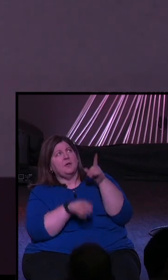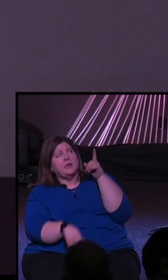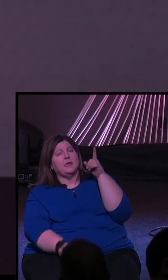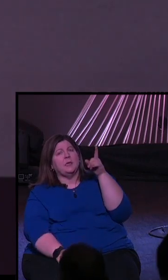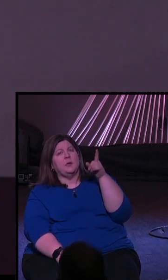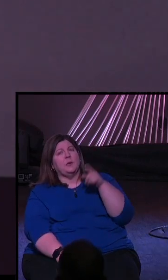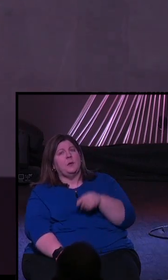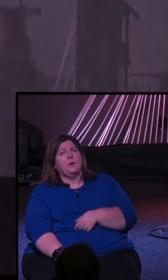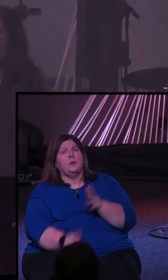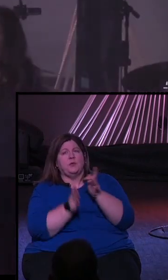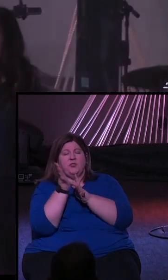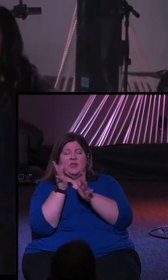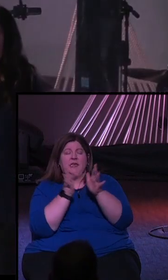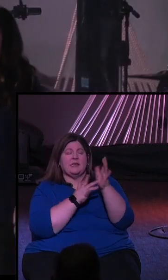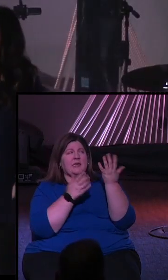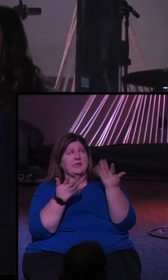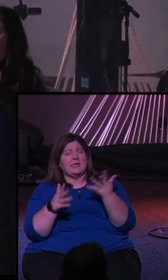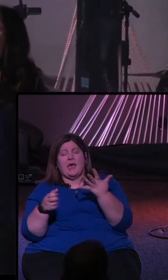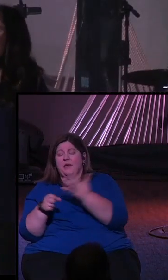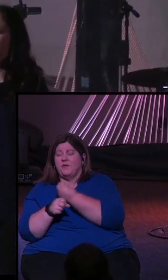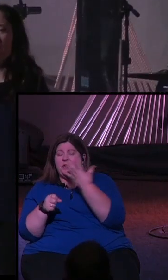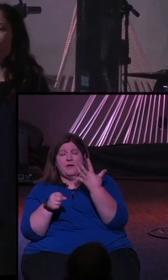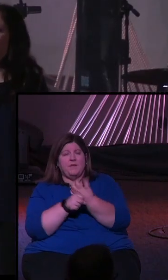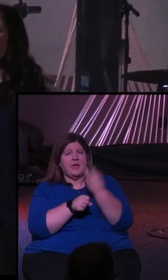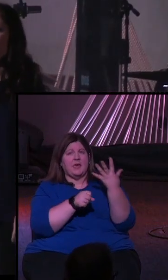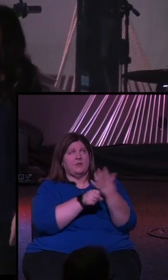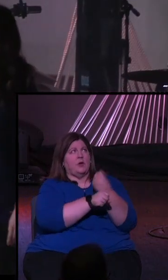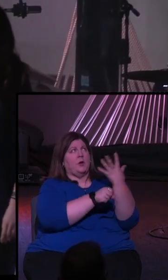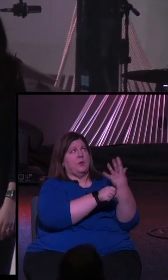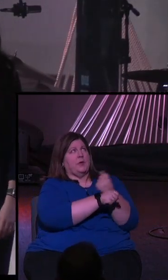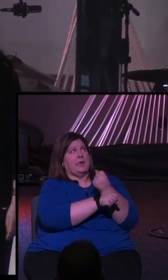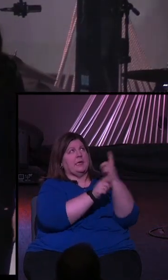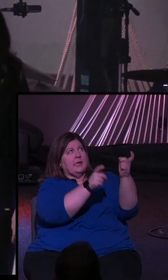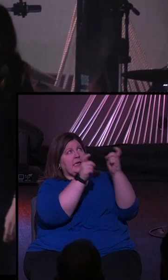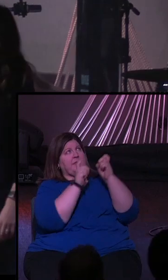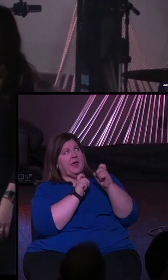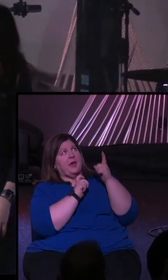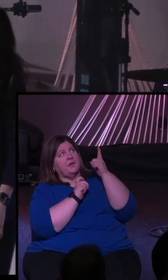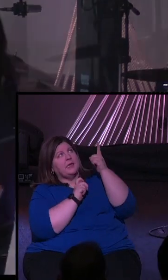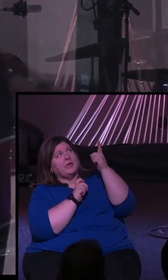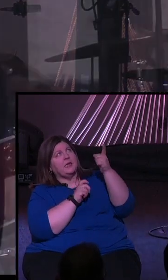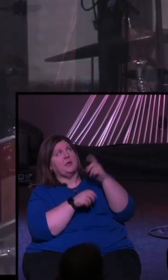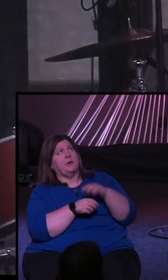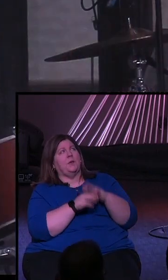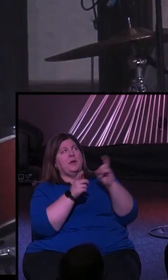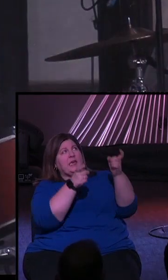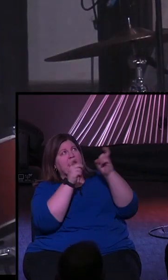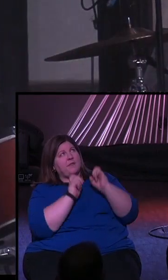found in you, Jesus. Every victory is found in